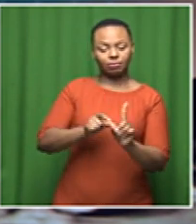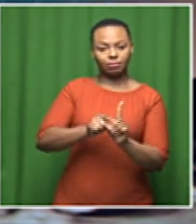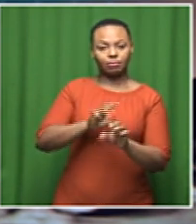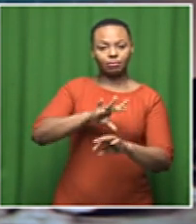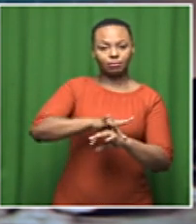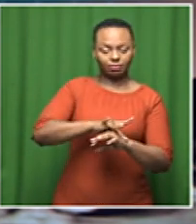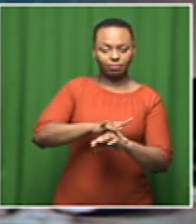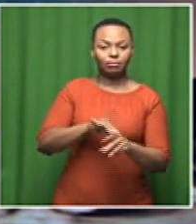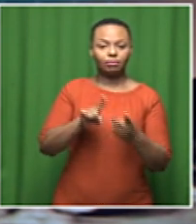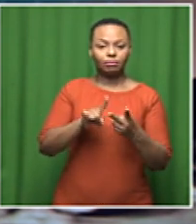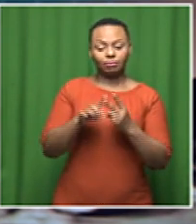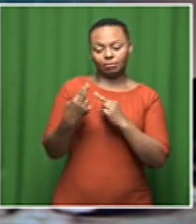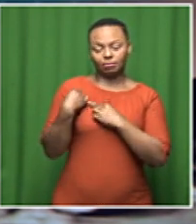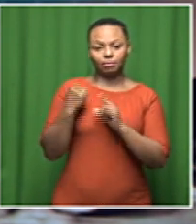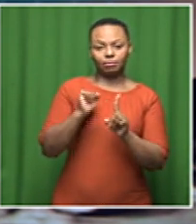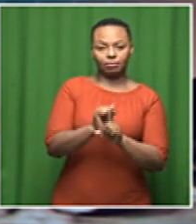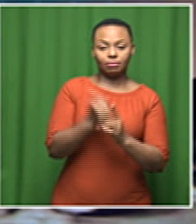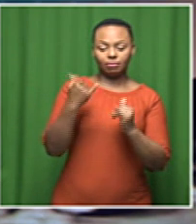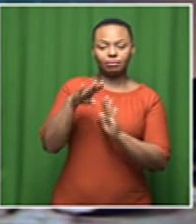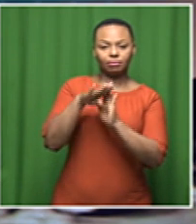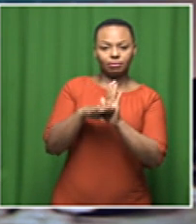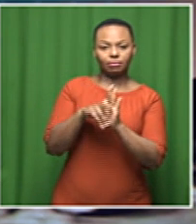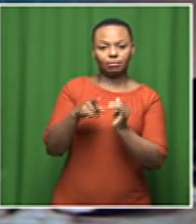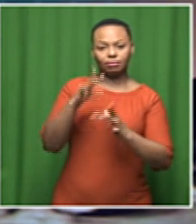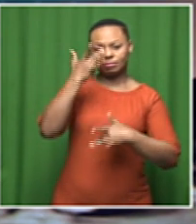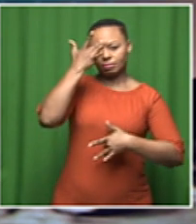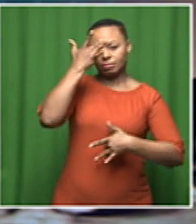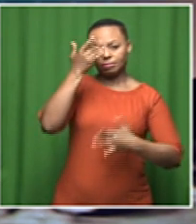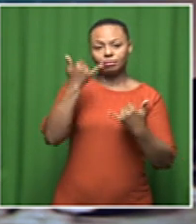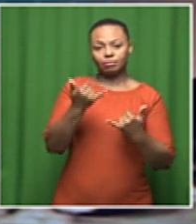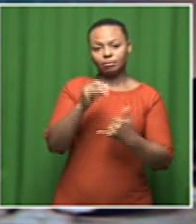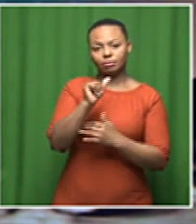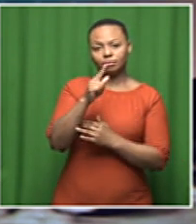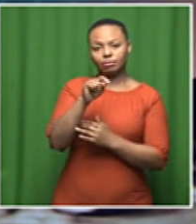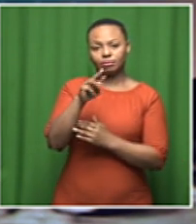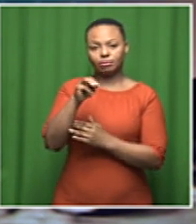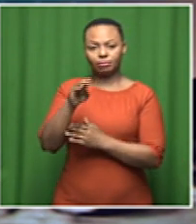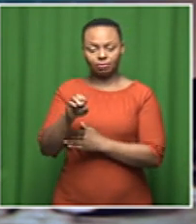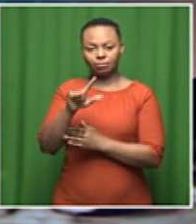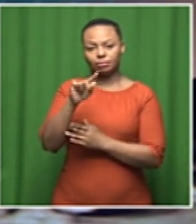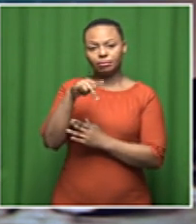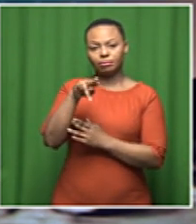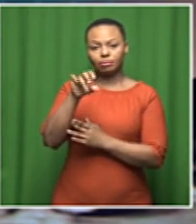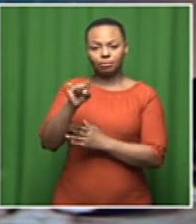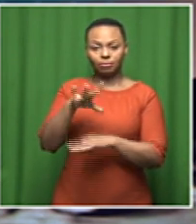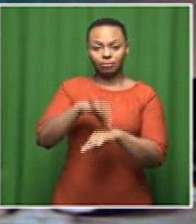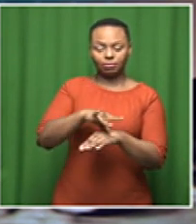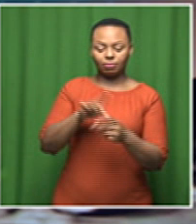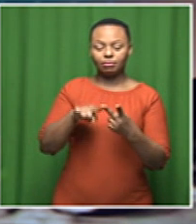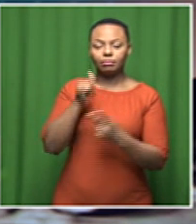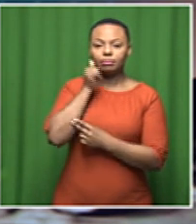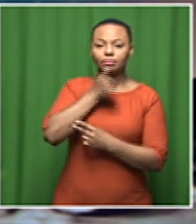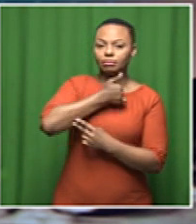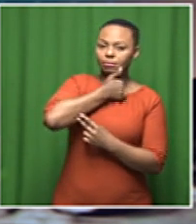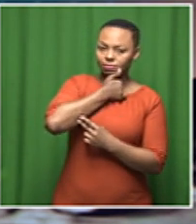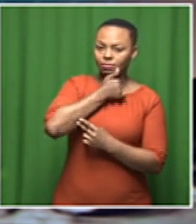Coming up on the program, we'll hear from a woman who is living with an autoimmune health condition called lupus. And we'll also hear from an aunt about her niece that